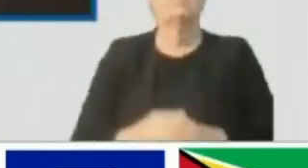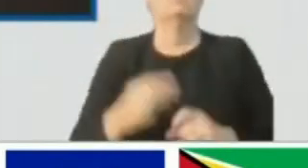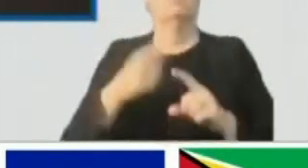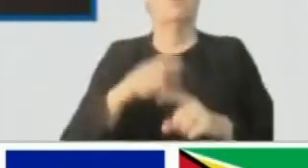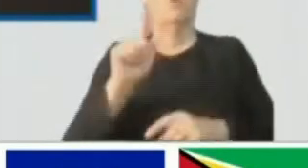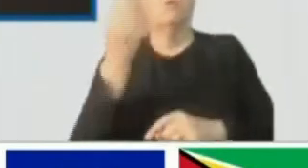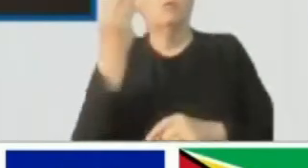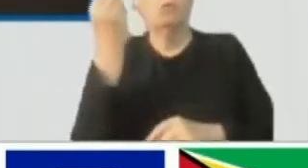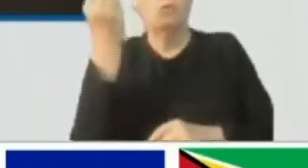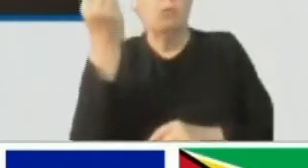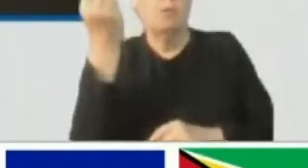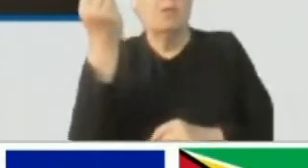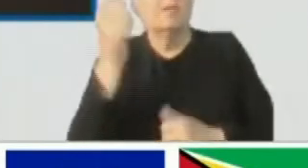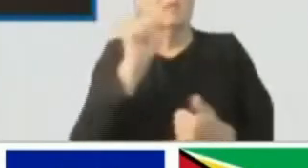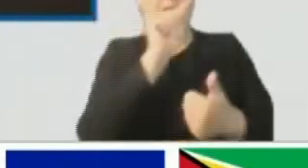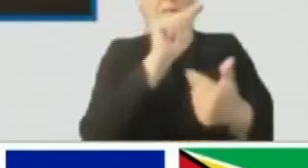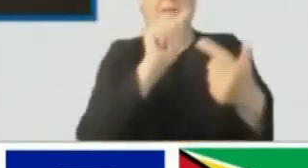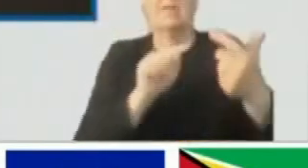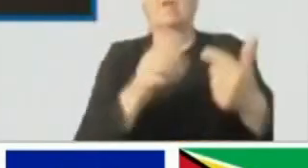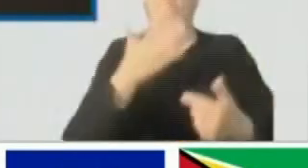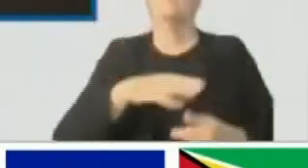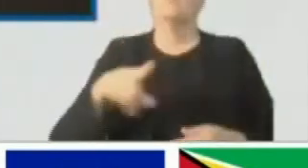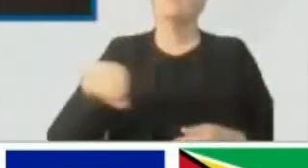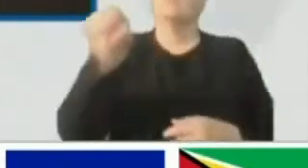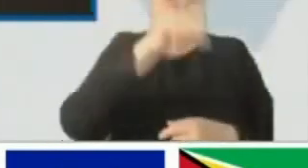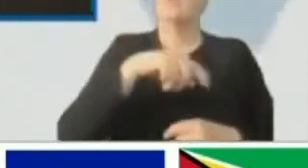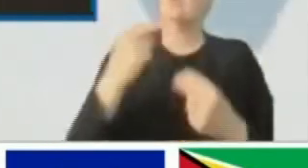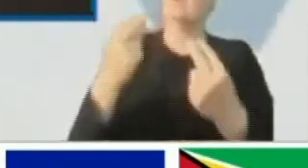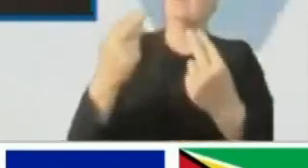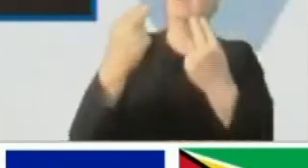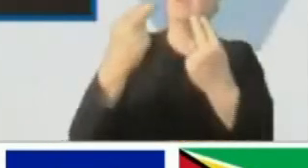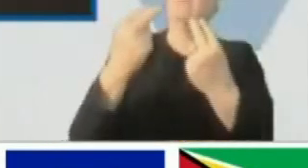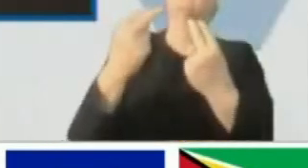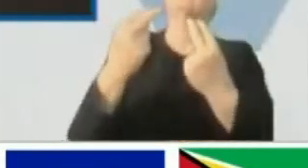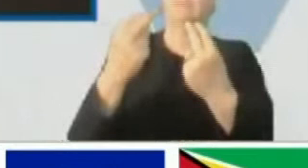mindset. Let us change our old mindset,